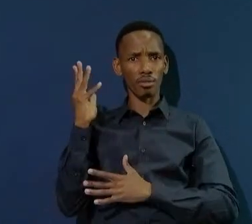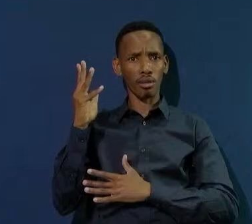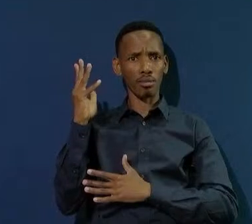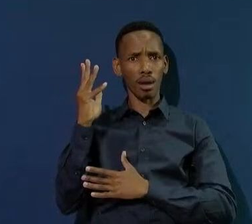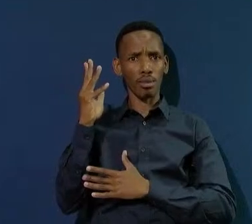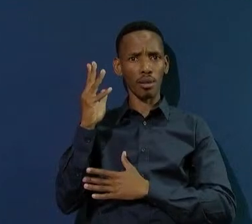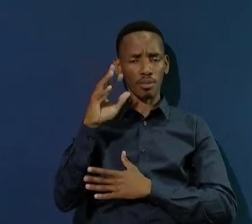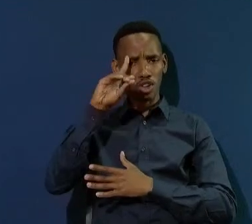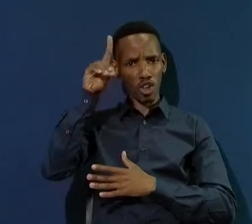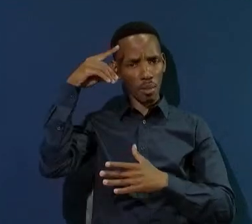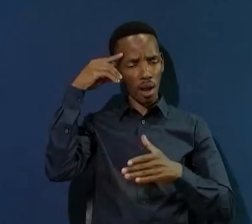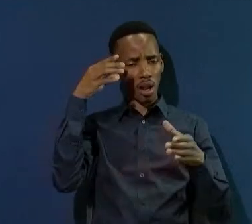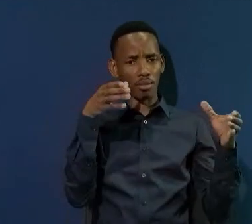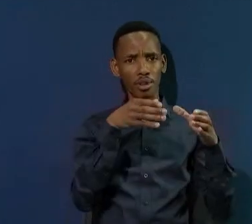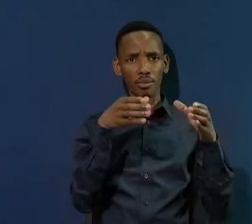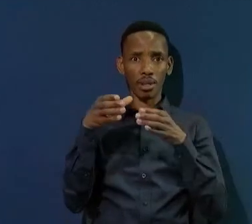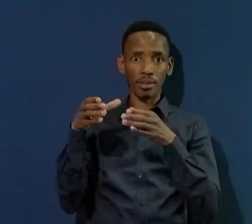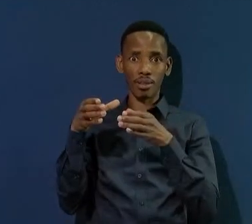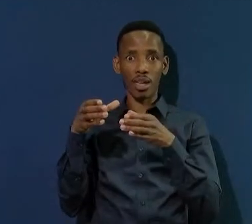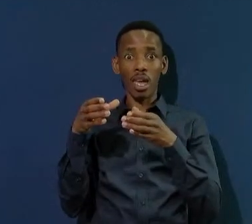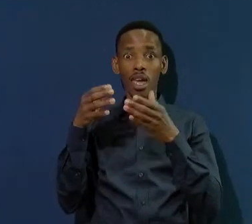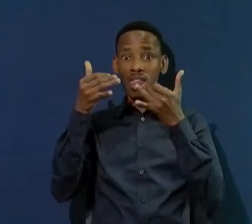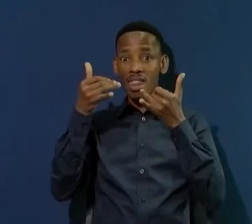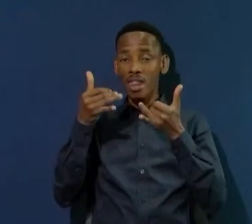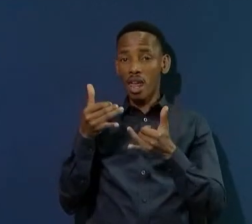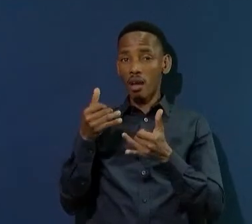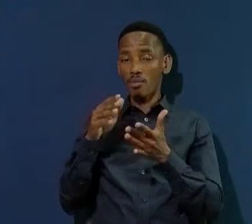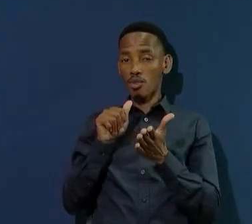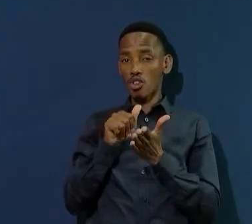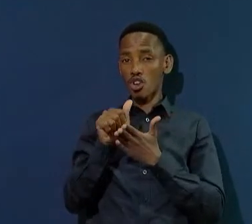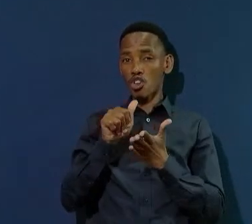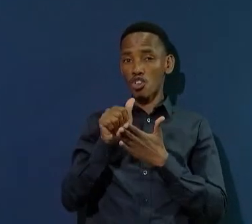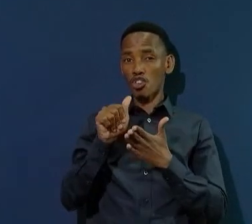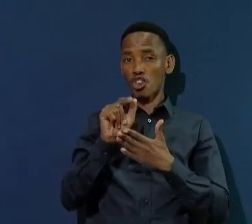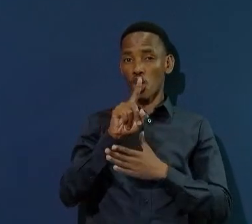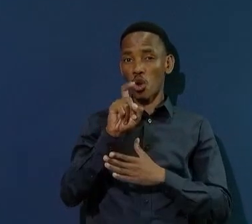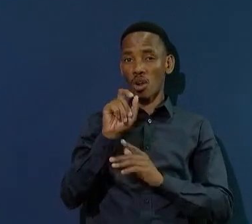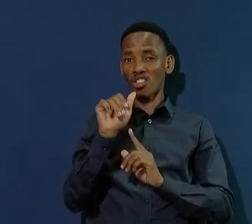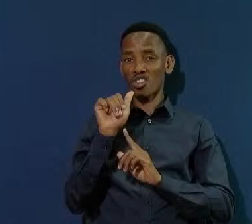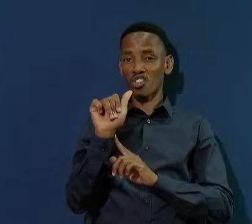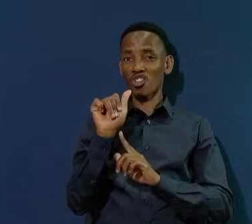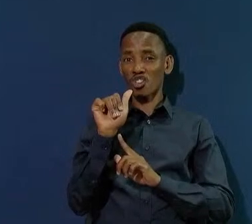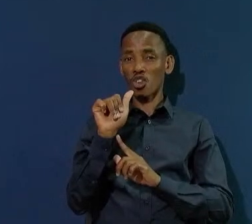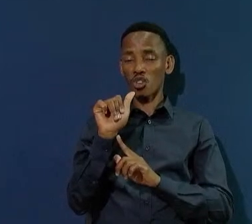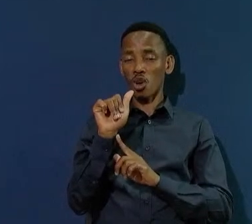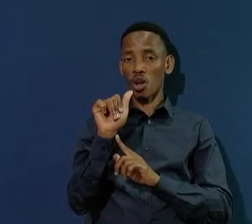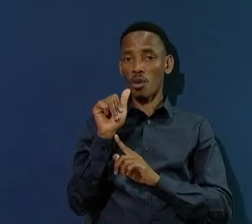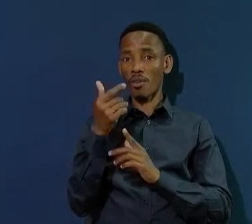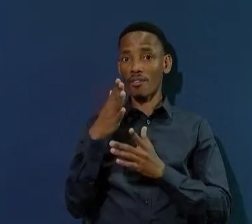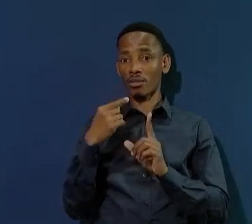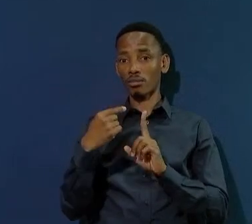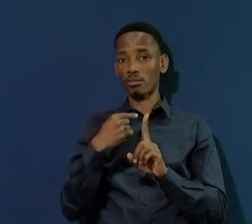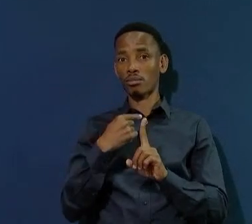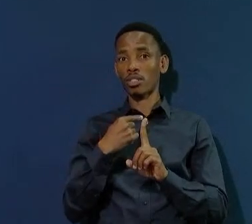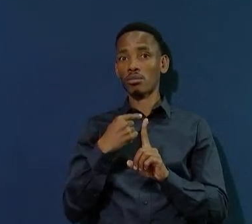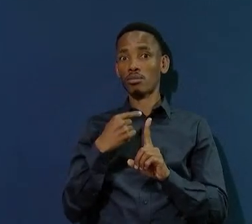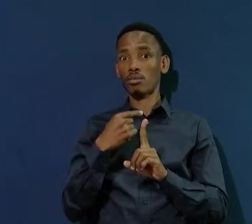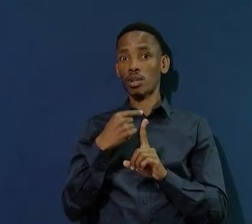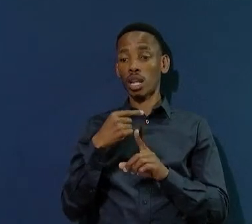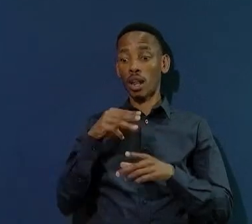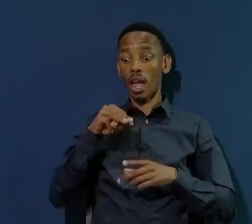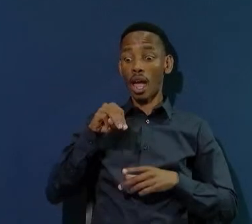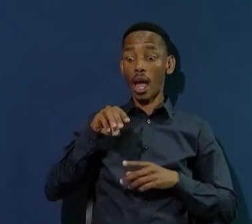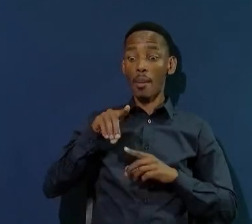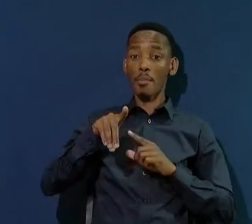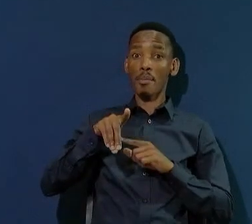Ha ke boela mo potsong ele ya gago ele ya gore ba e leng gore ba ntse re ba romile bone go raya gore